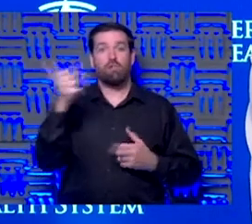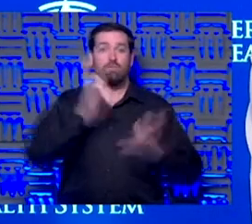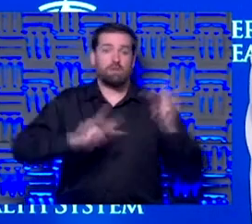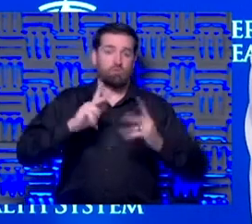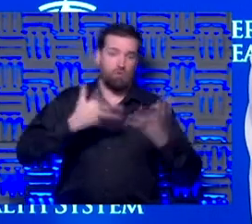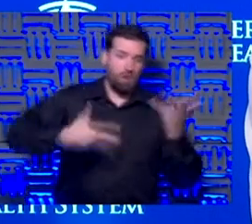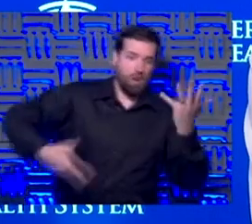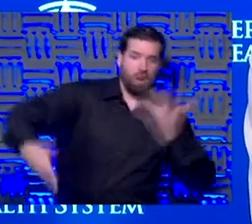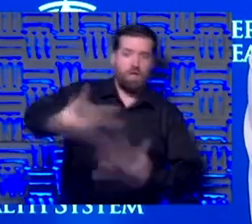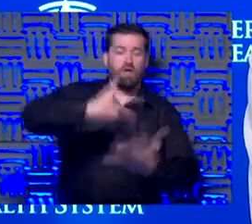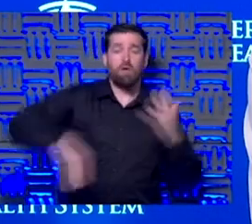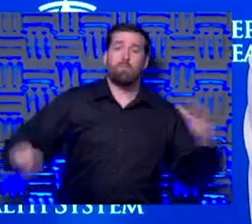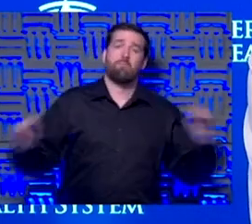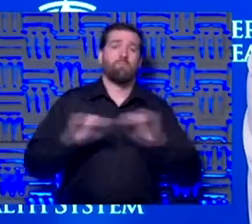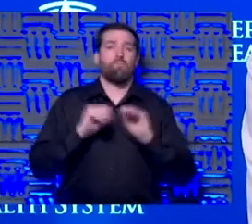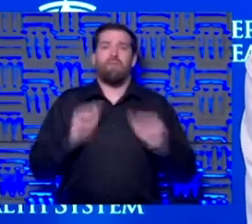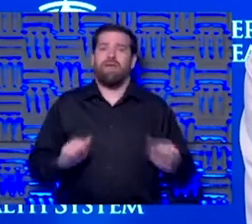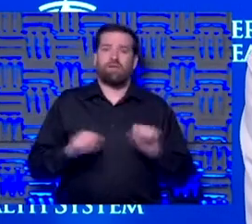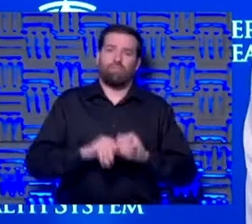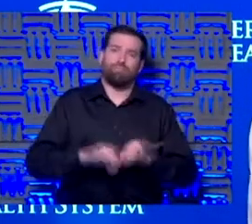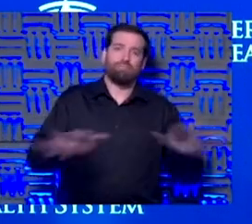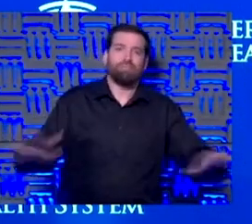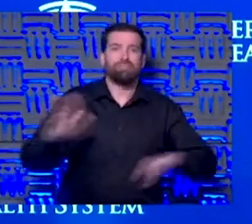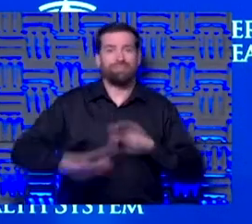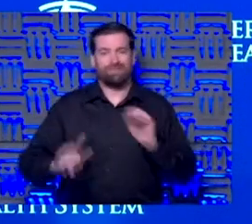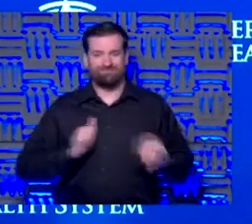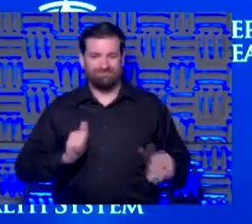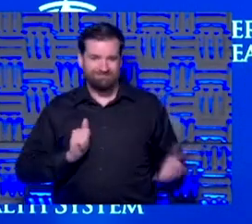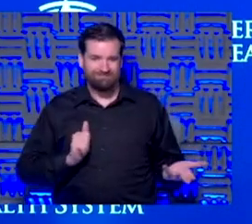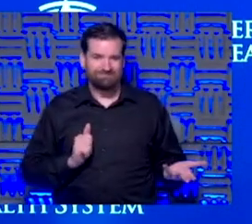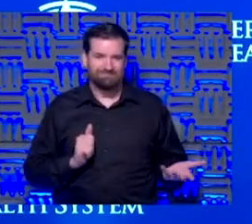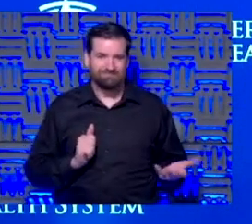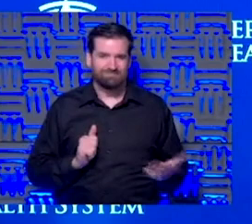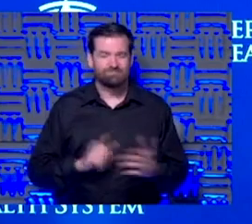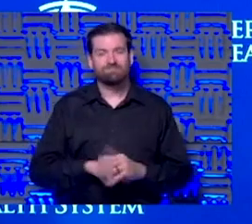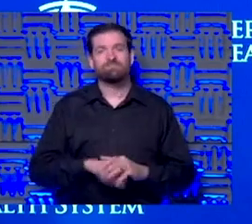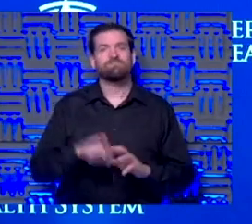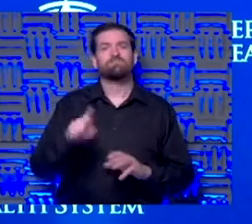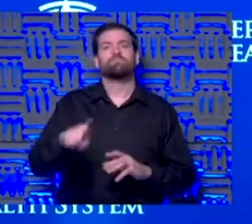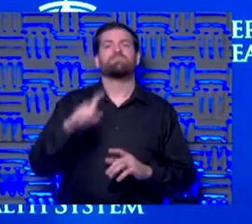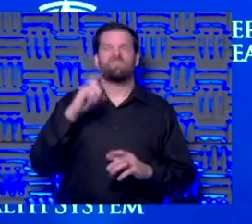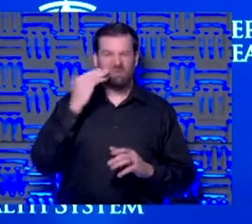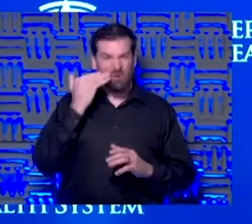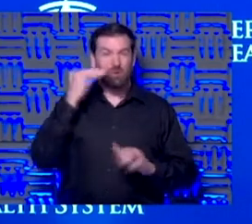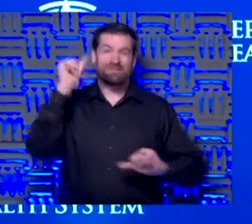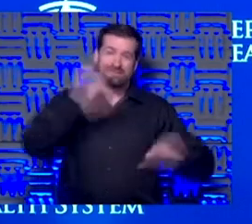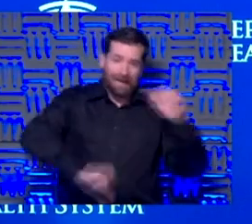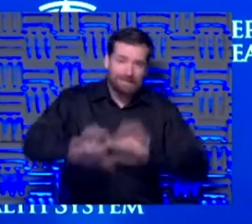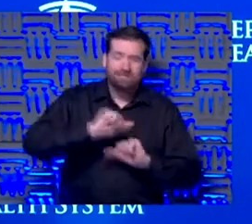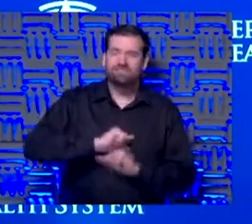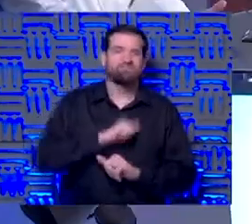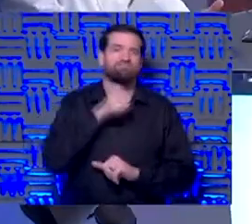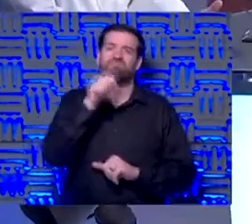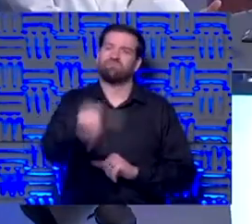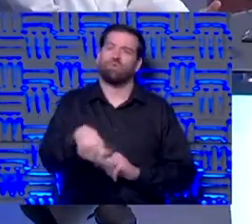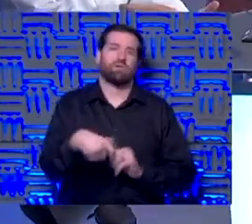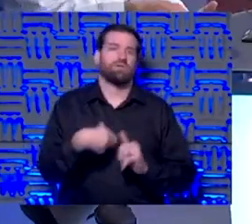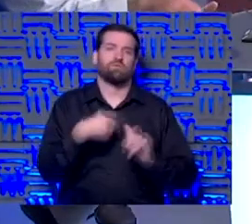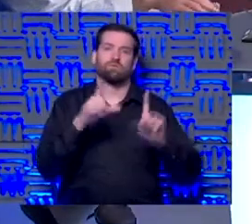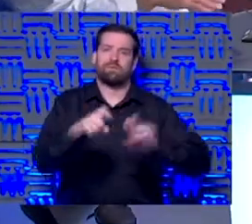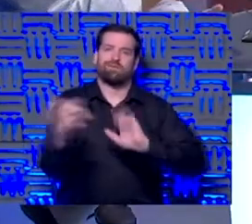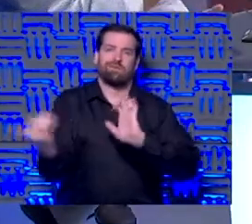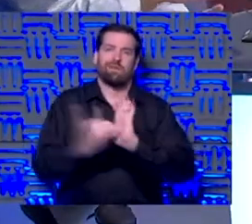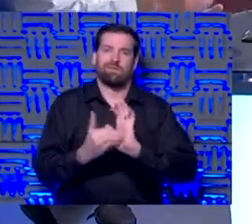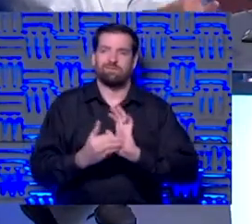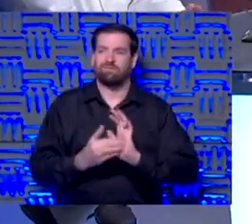are more likely to spread it than you are. Yeah. That's right. So I think you just have to think about it. If you know the science, you're not going to repeat tests. So far, it's